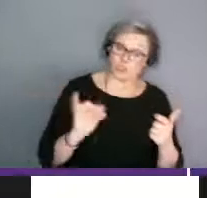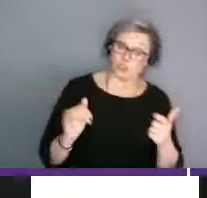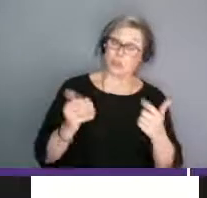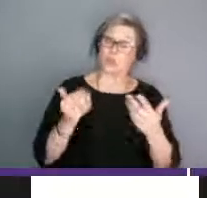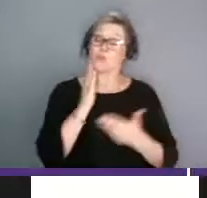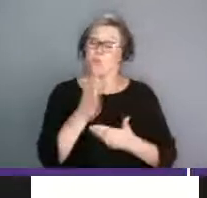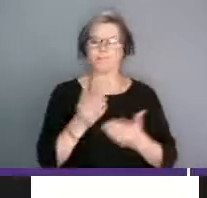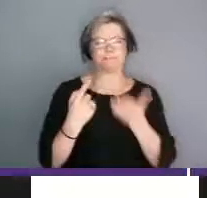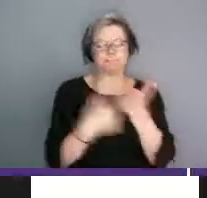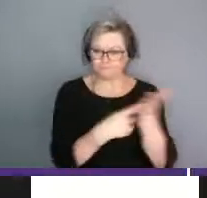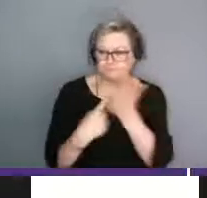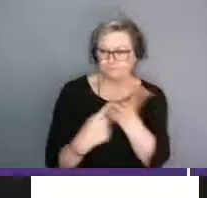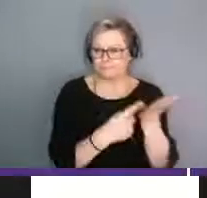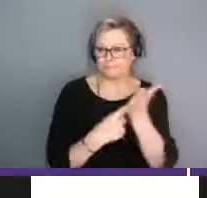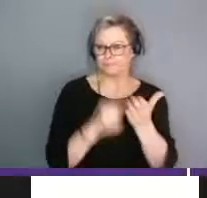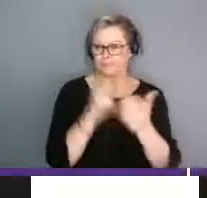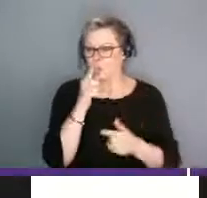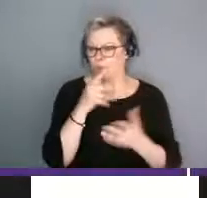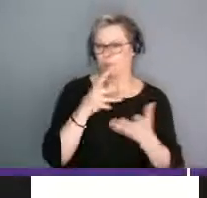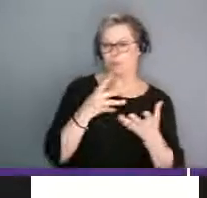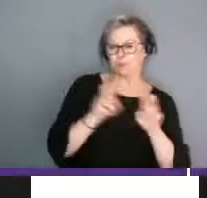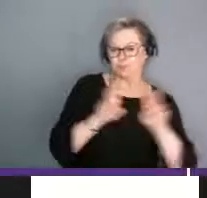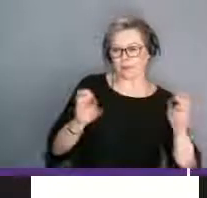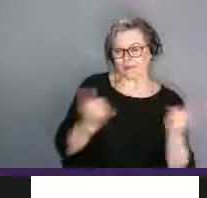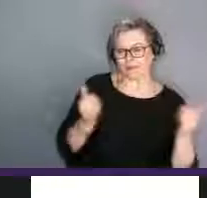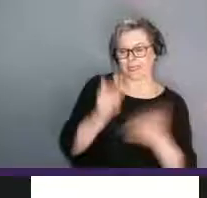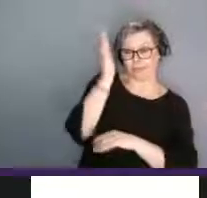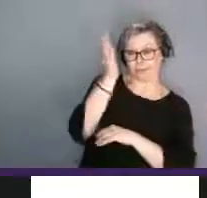with our speaker panel today.